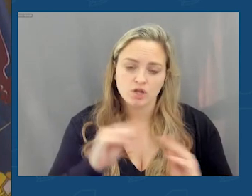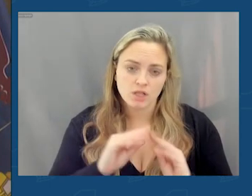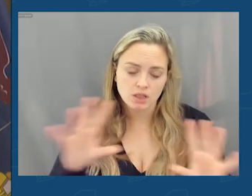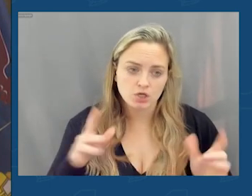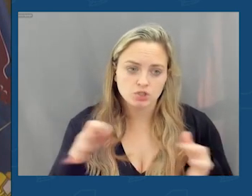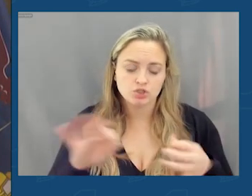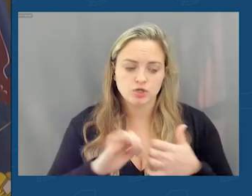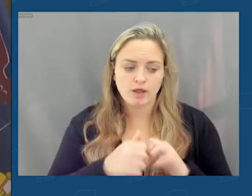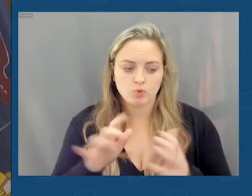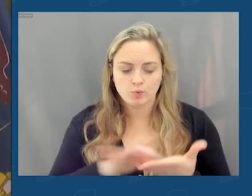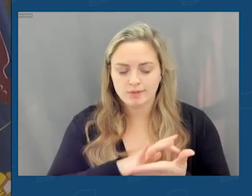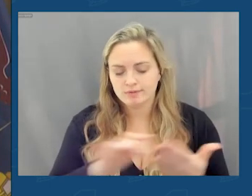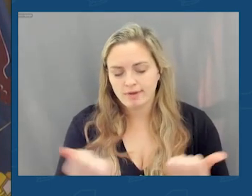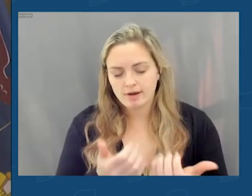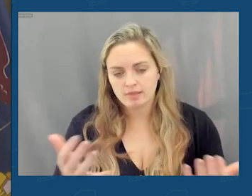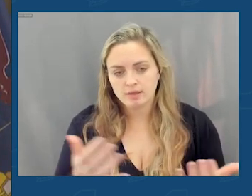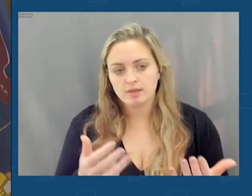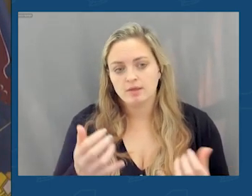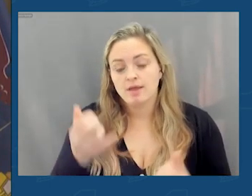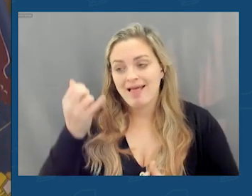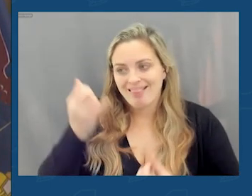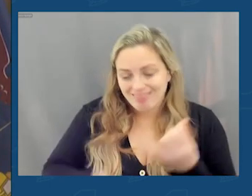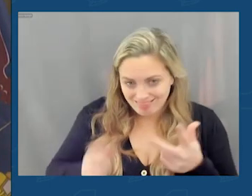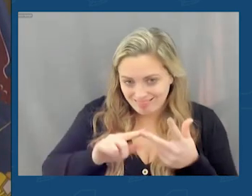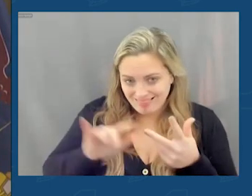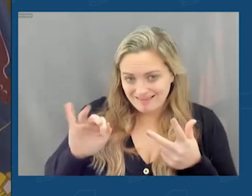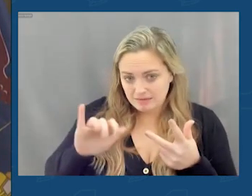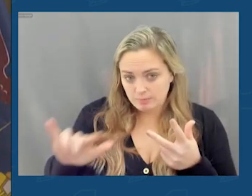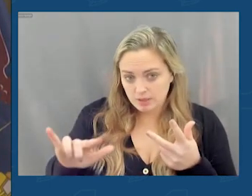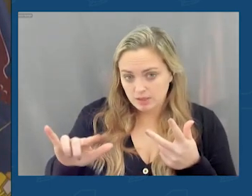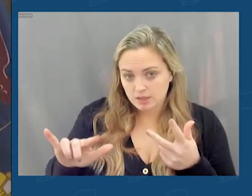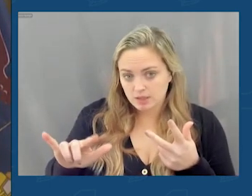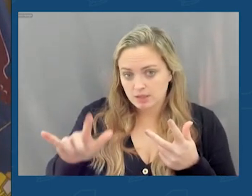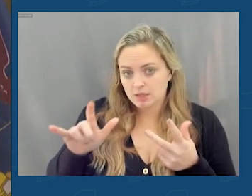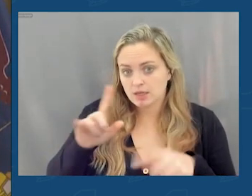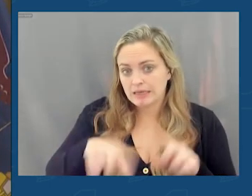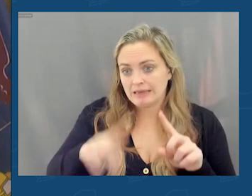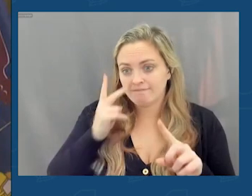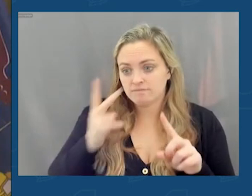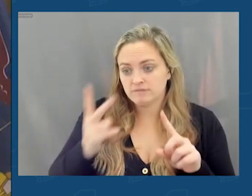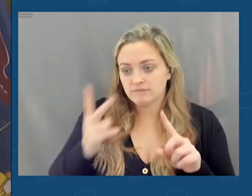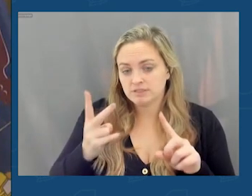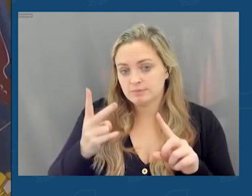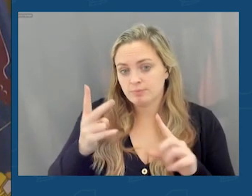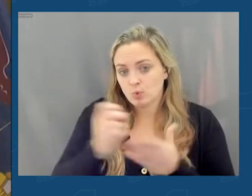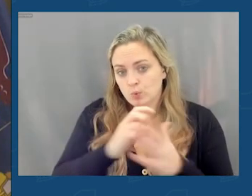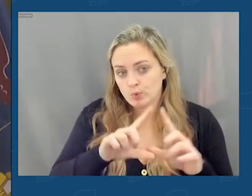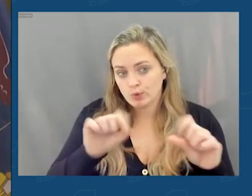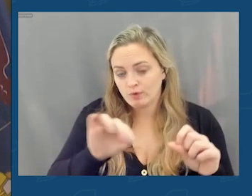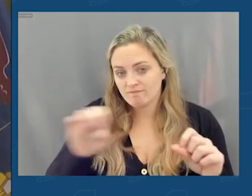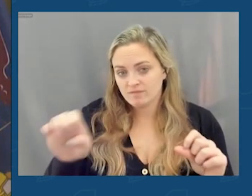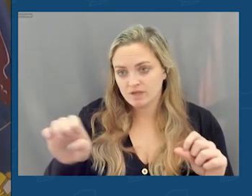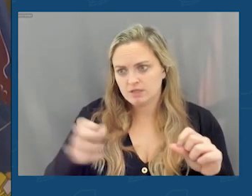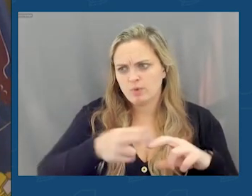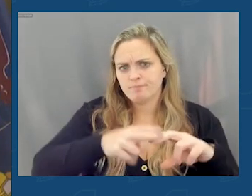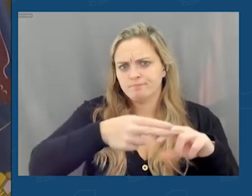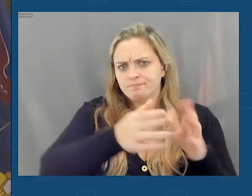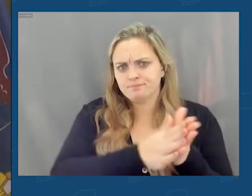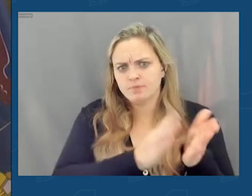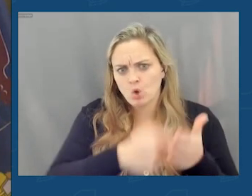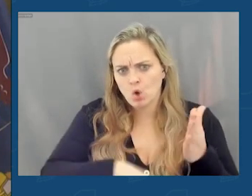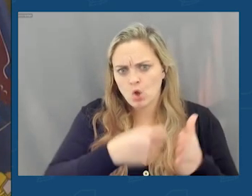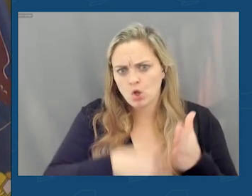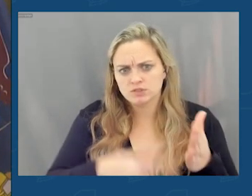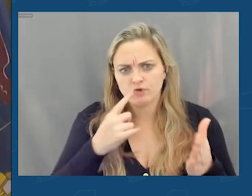cancel anything. The last bill I'm signing today will address invisible credit card fees that drive up the cost of goods and services. Invisible for a